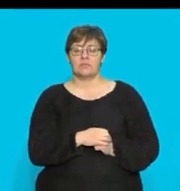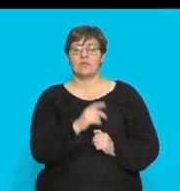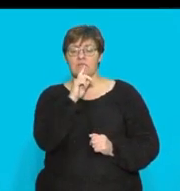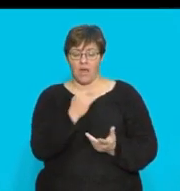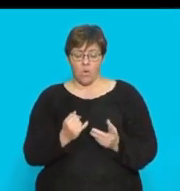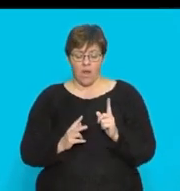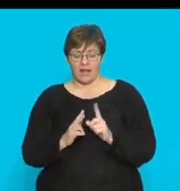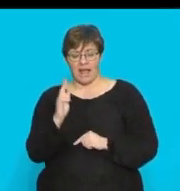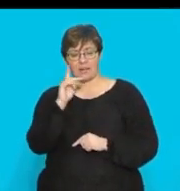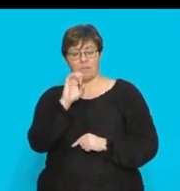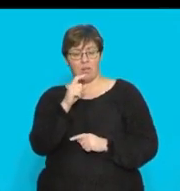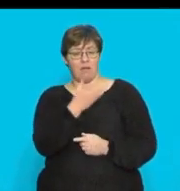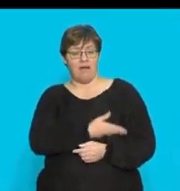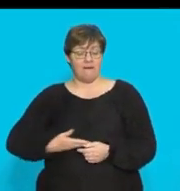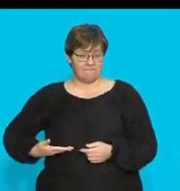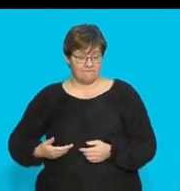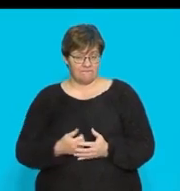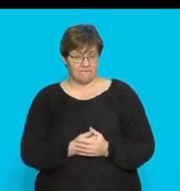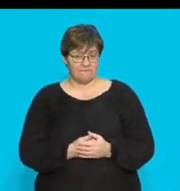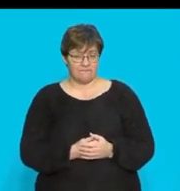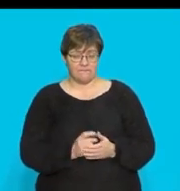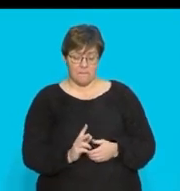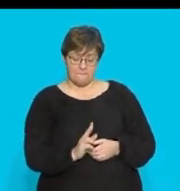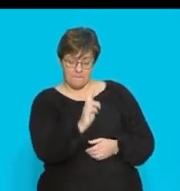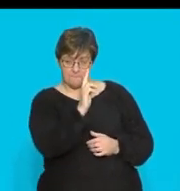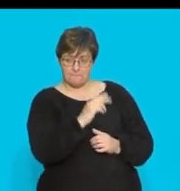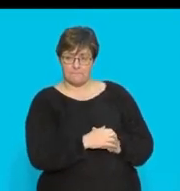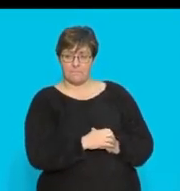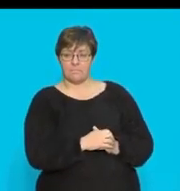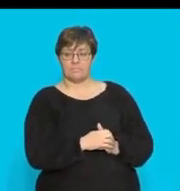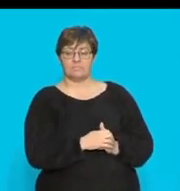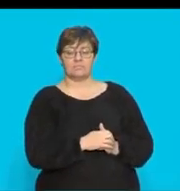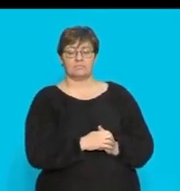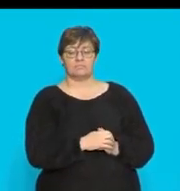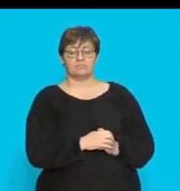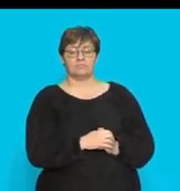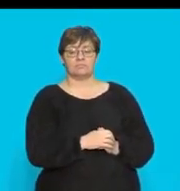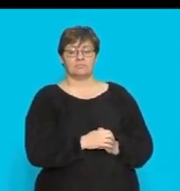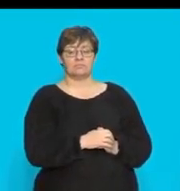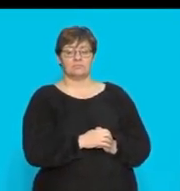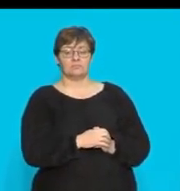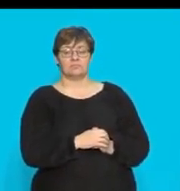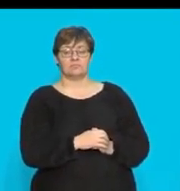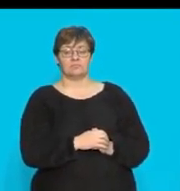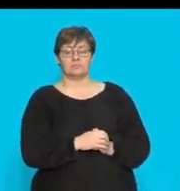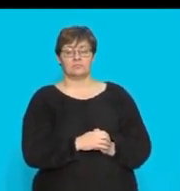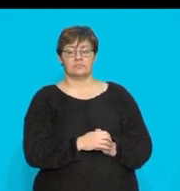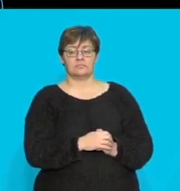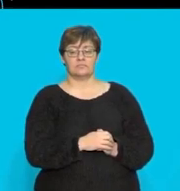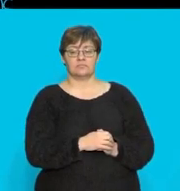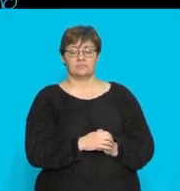We cut the bulbs in half. We cut them in half,